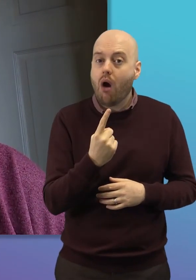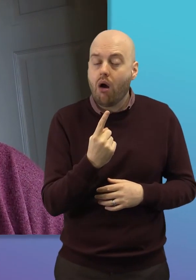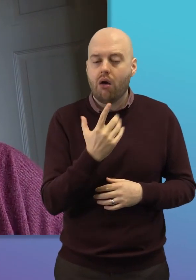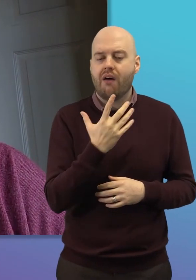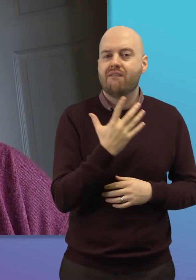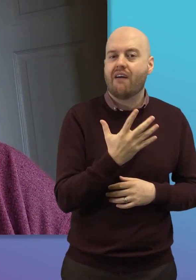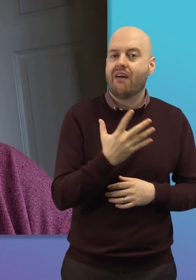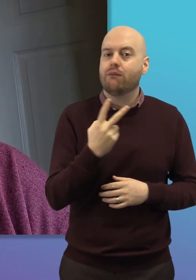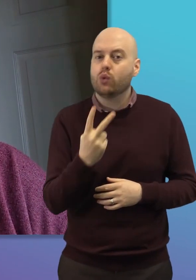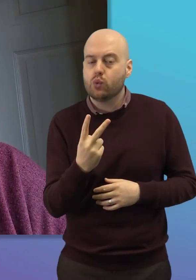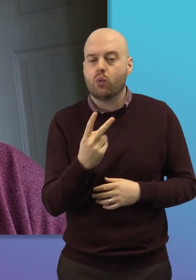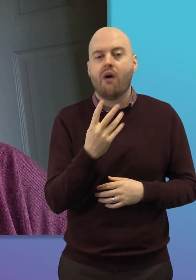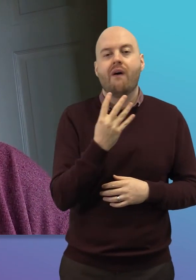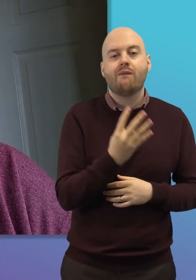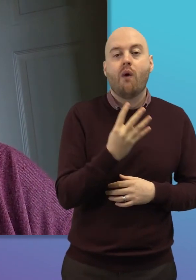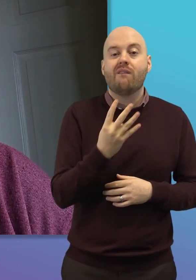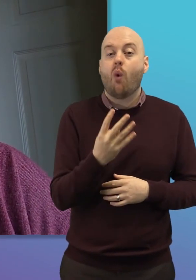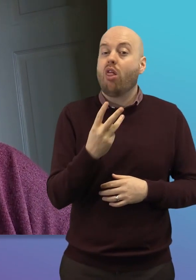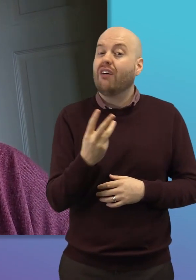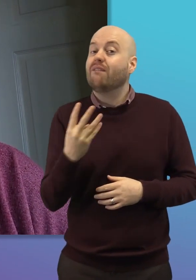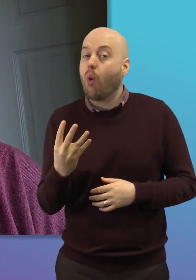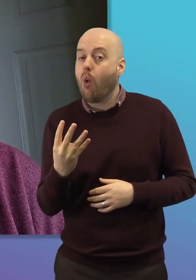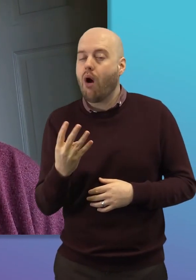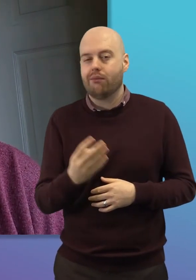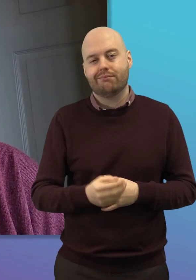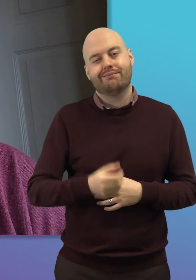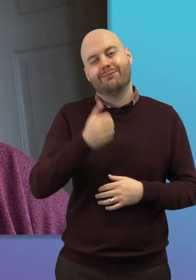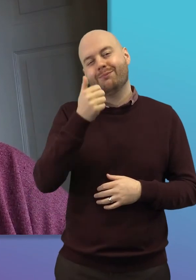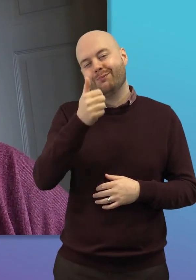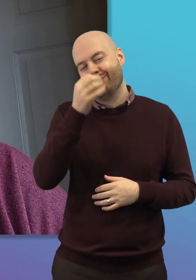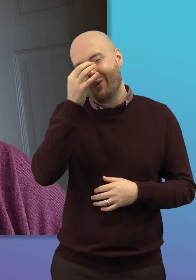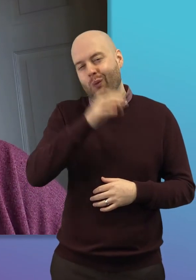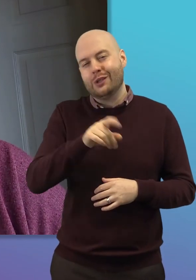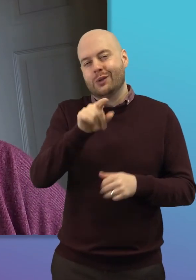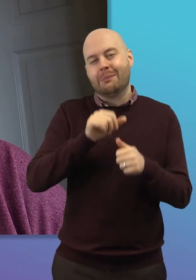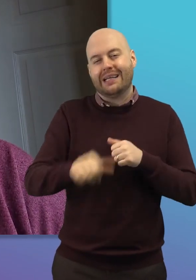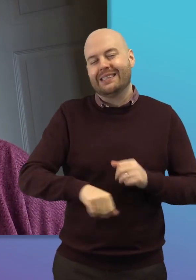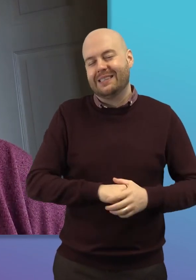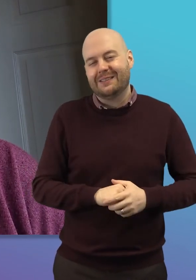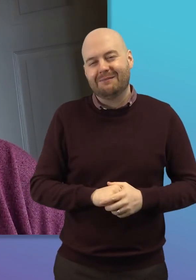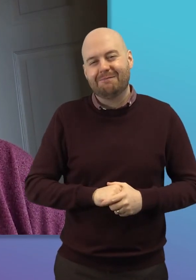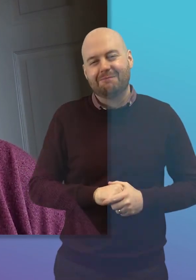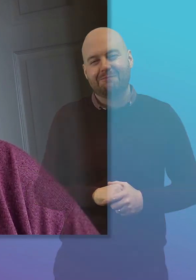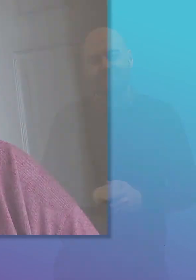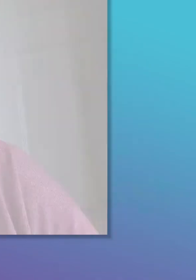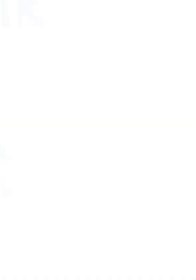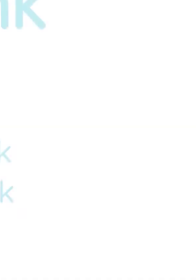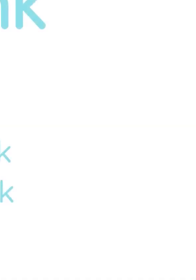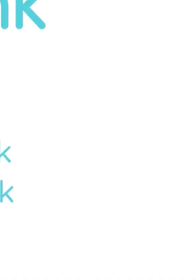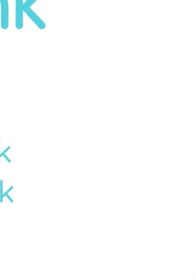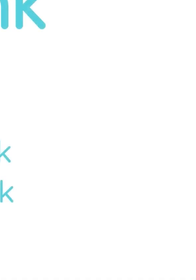give us a call on the number 0141 552 4434. I wish you all the best.